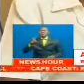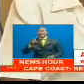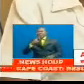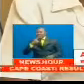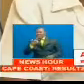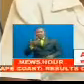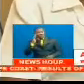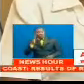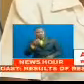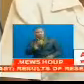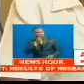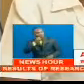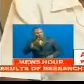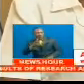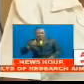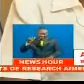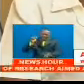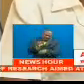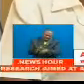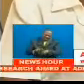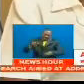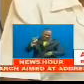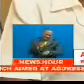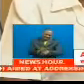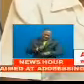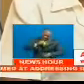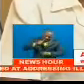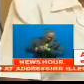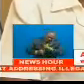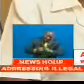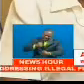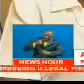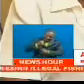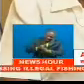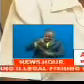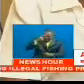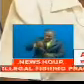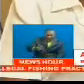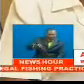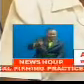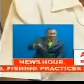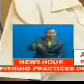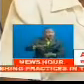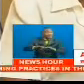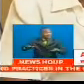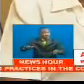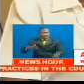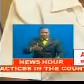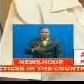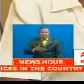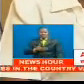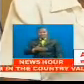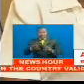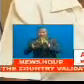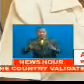the rural areas who break their backs for the sake of their families. The poor woman in my village, Esiama, who has